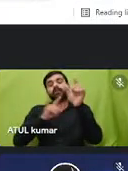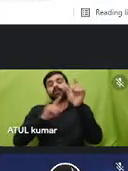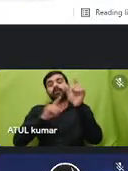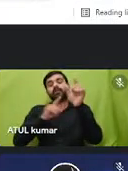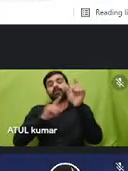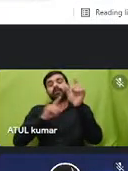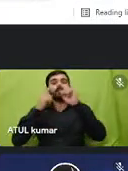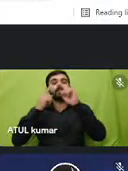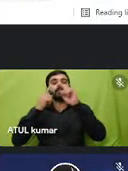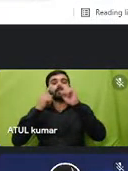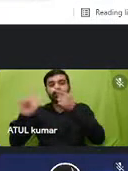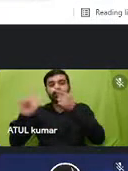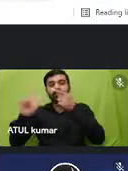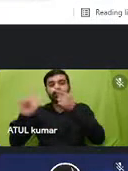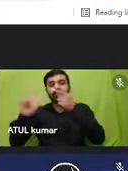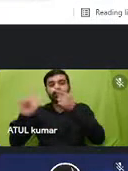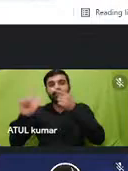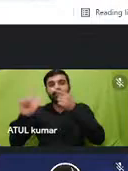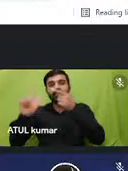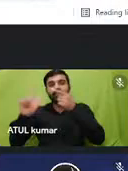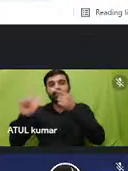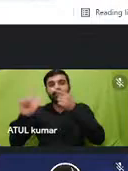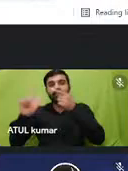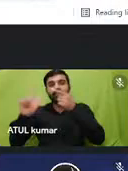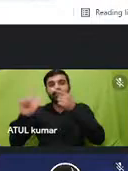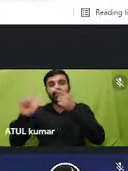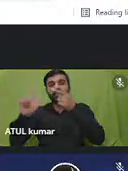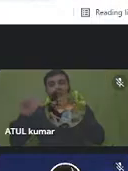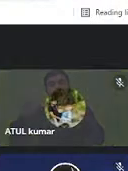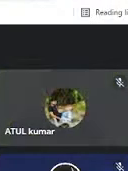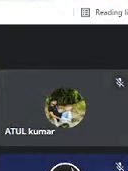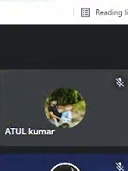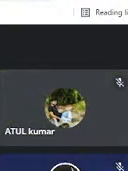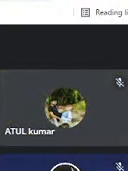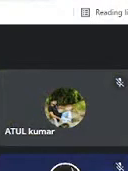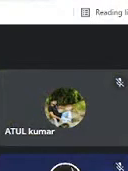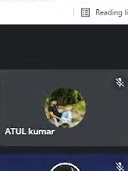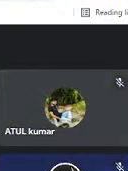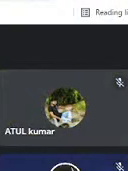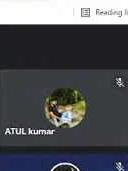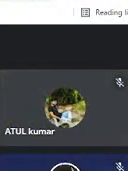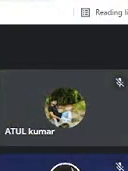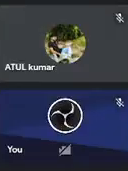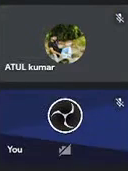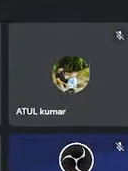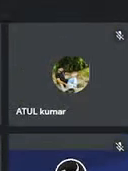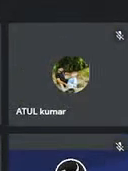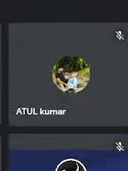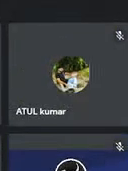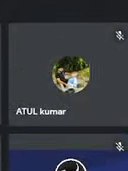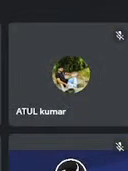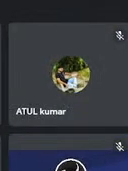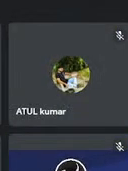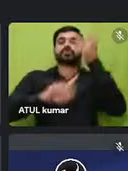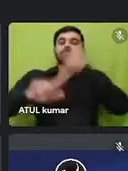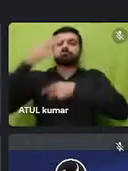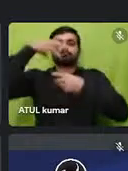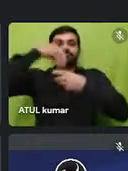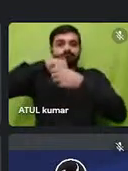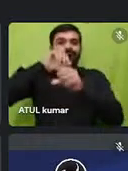Ianthe Simply. And the most latest one, most useful one for all PhD students working in sign